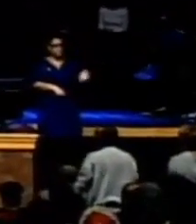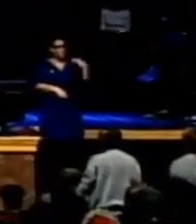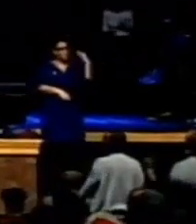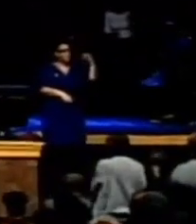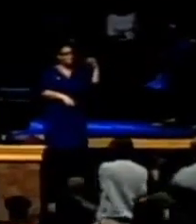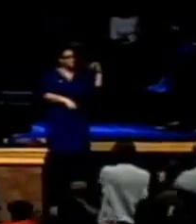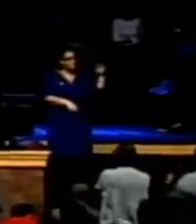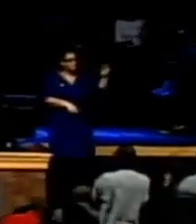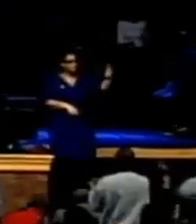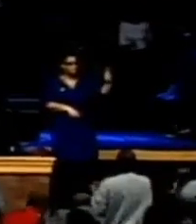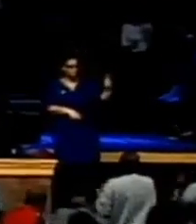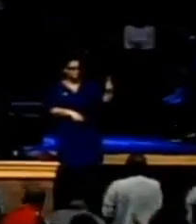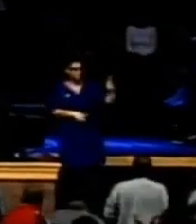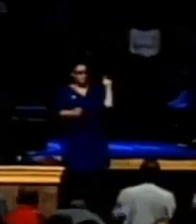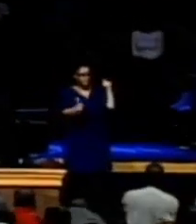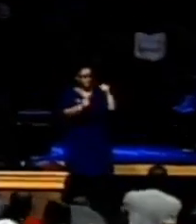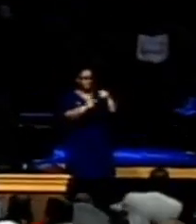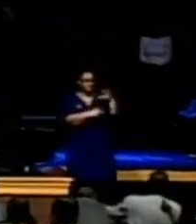1946 to